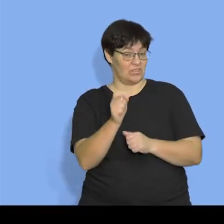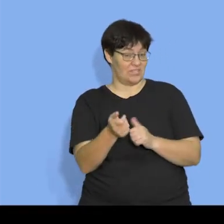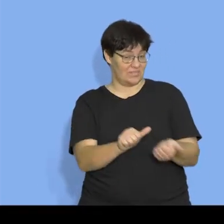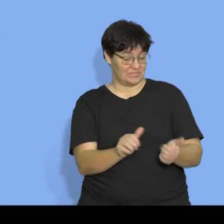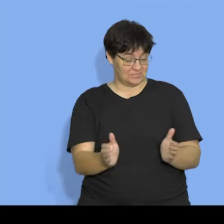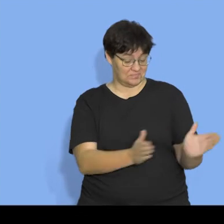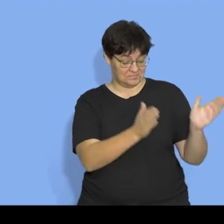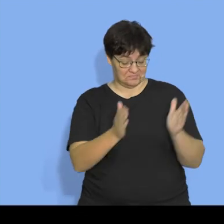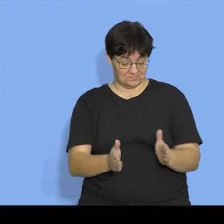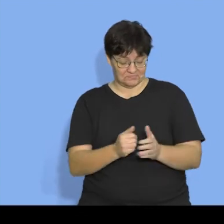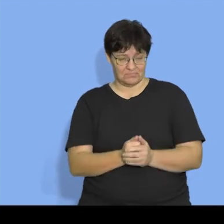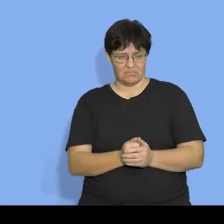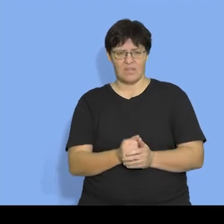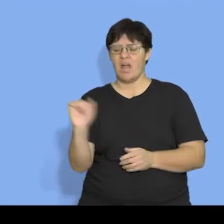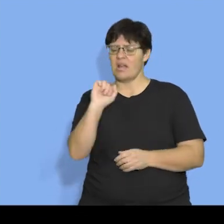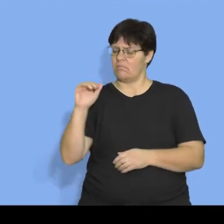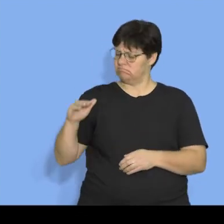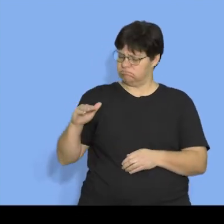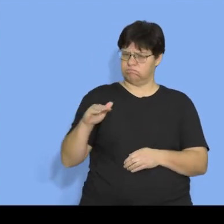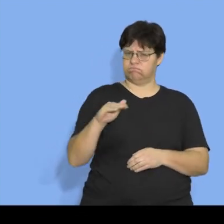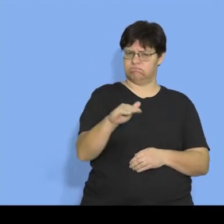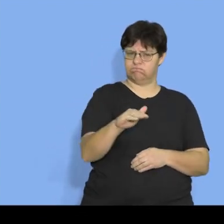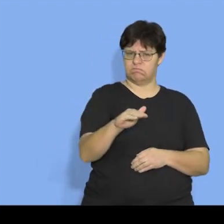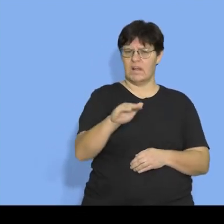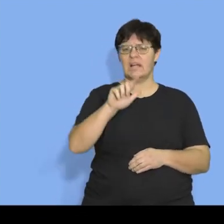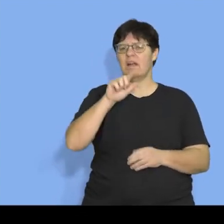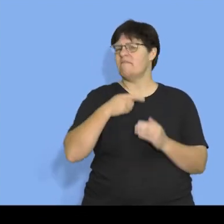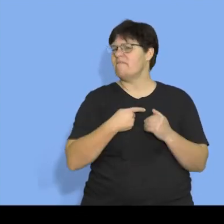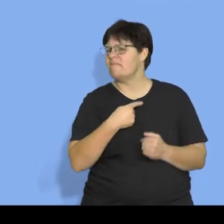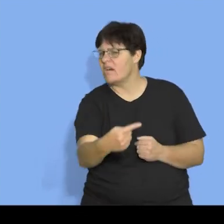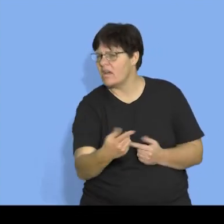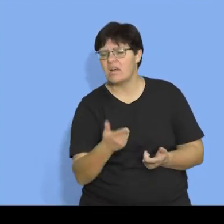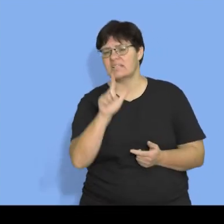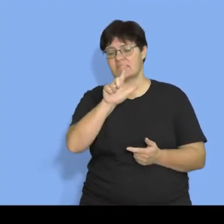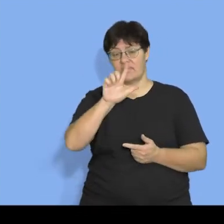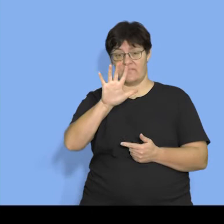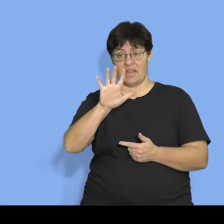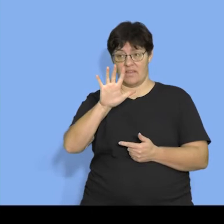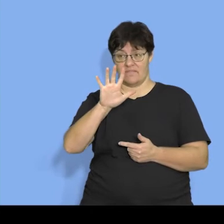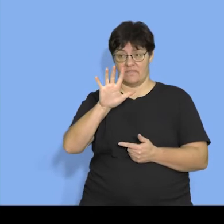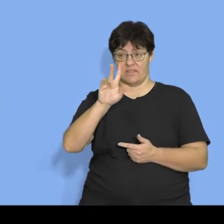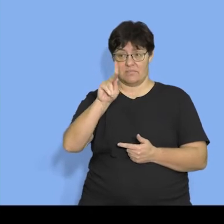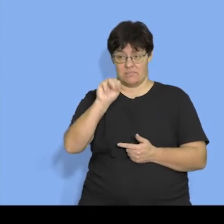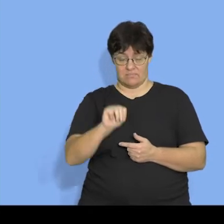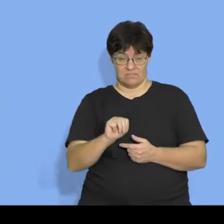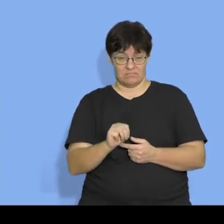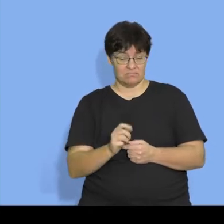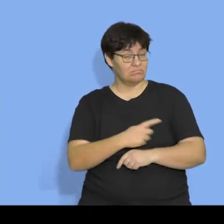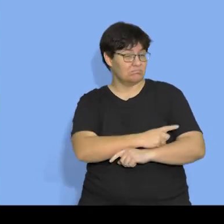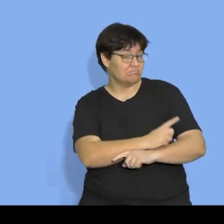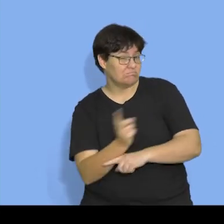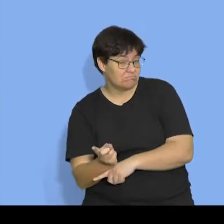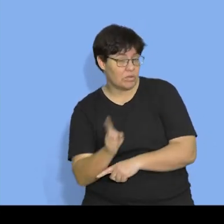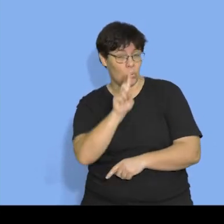drives 75 kilometers while driving at 120 kilometers per hour, so that's